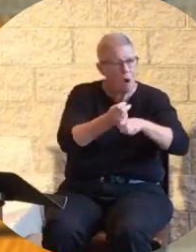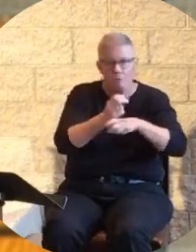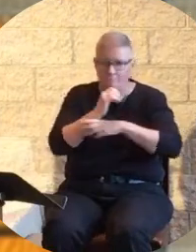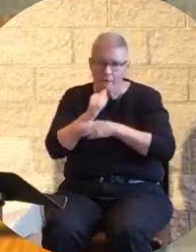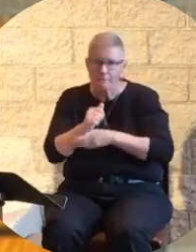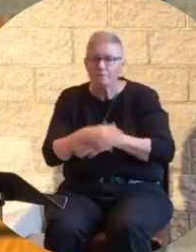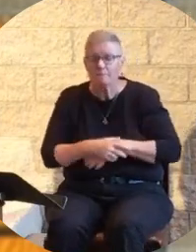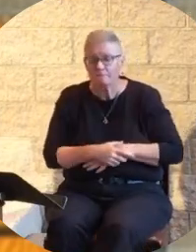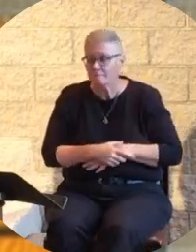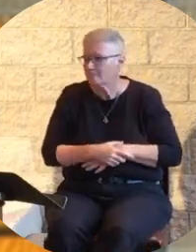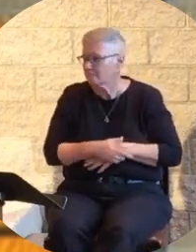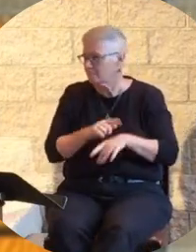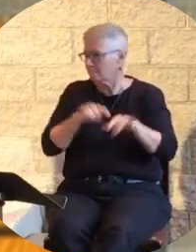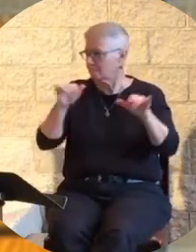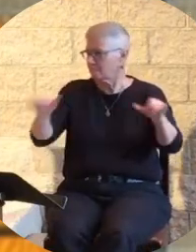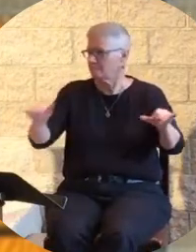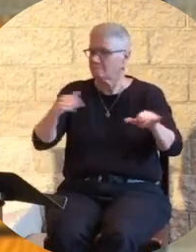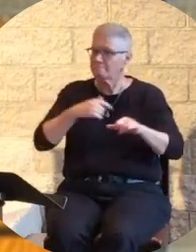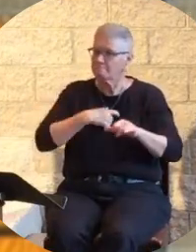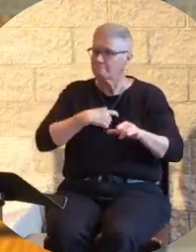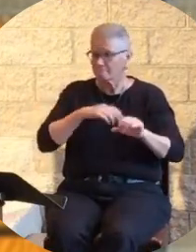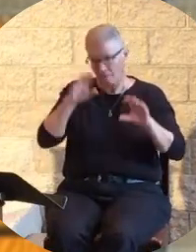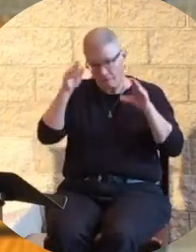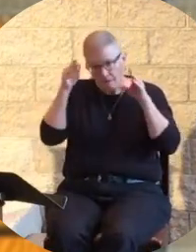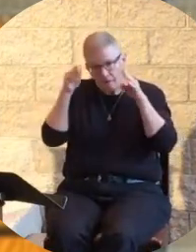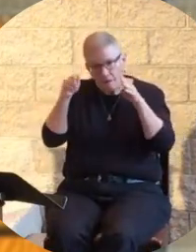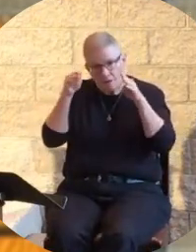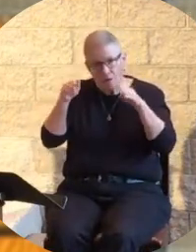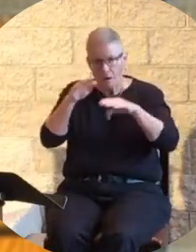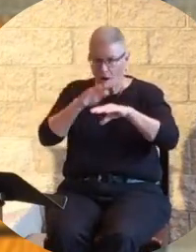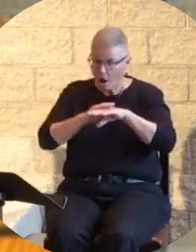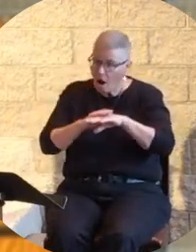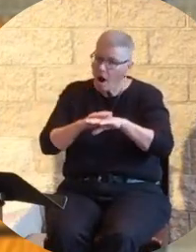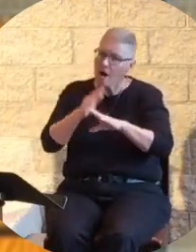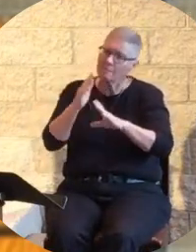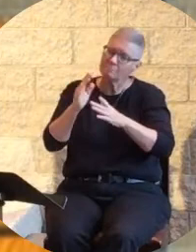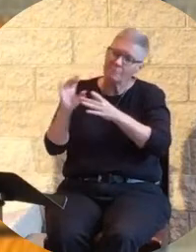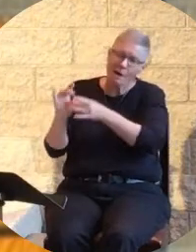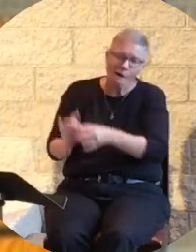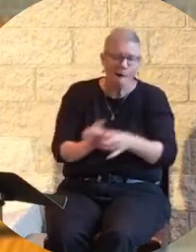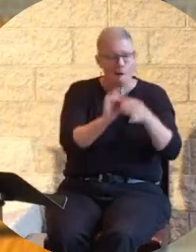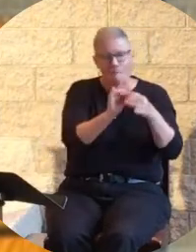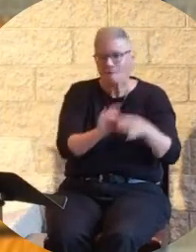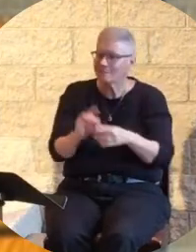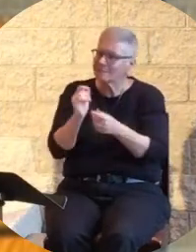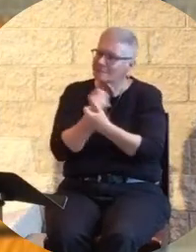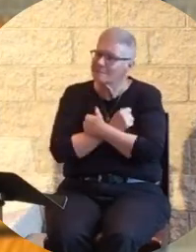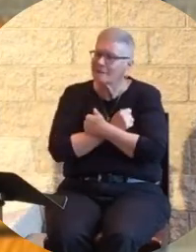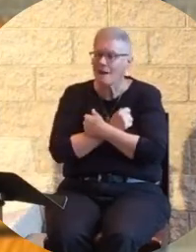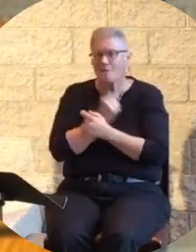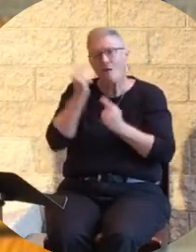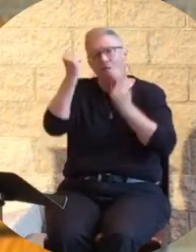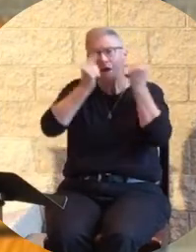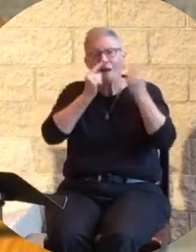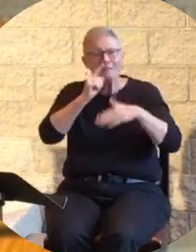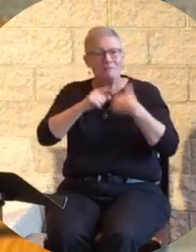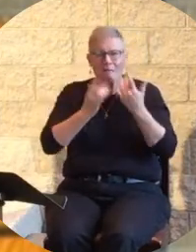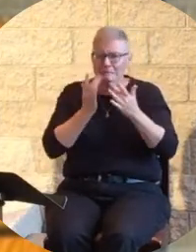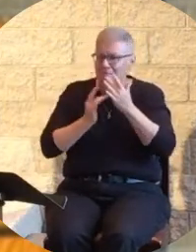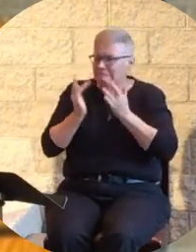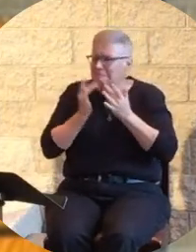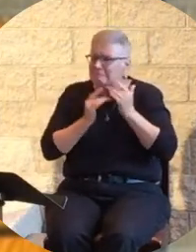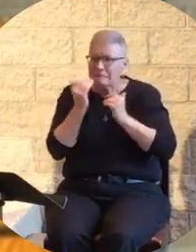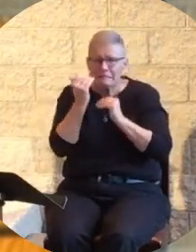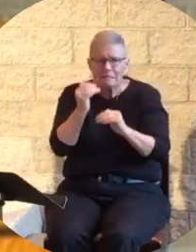As I concentrate on harmony and love, all thoughts of lack, limitation, and discord